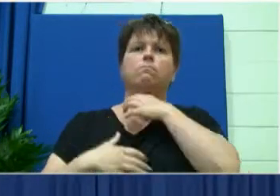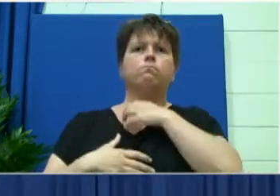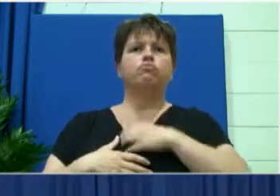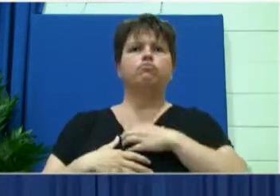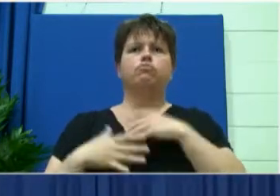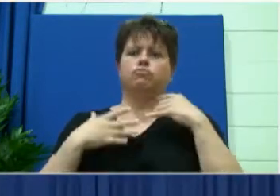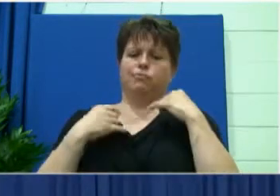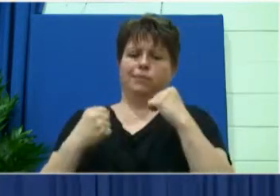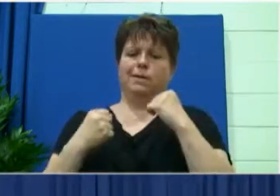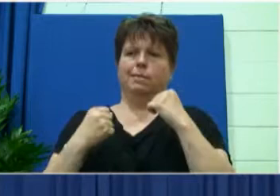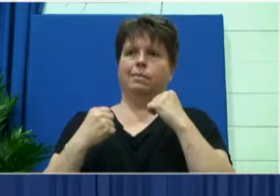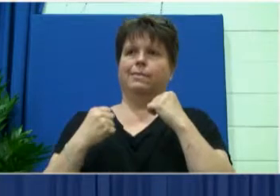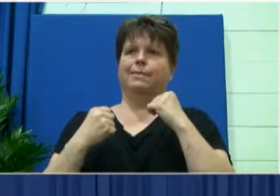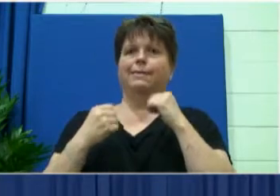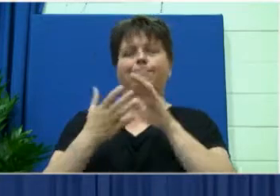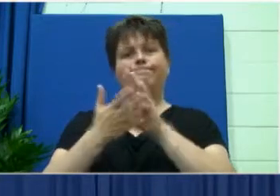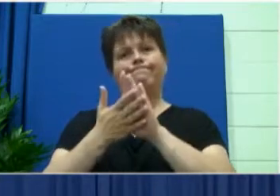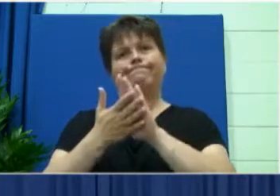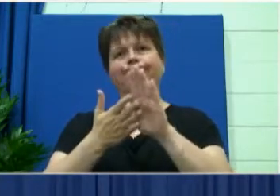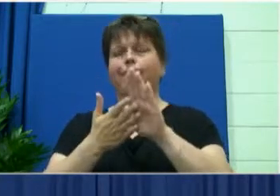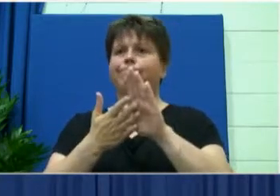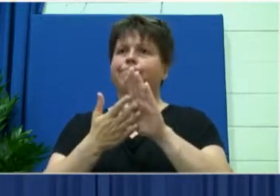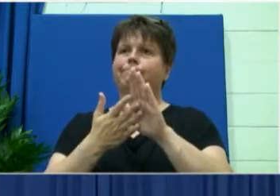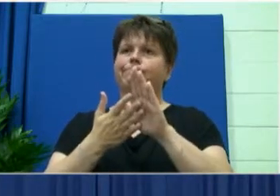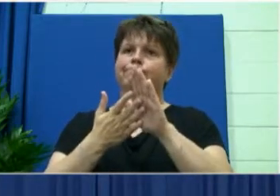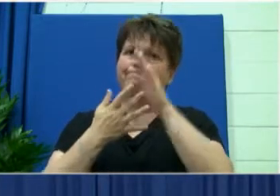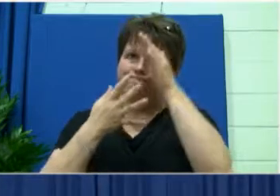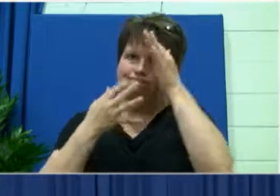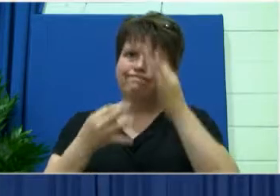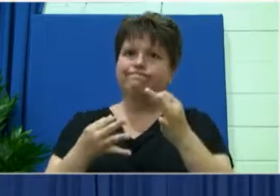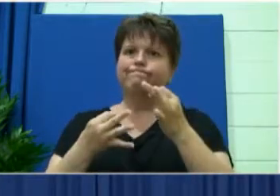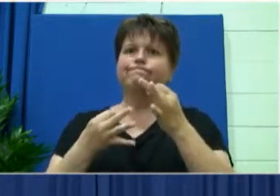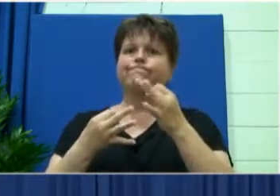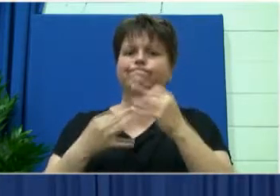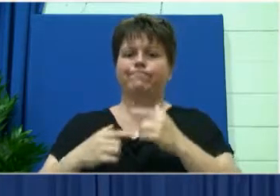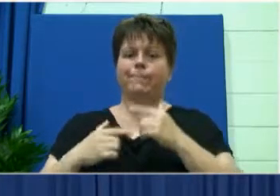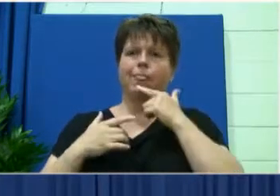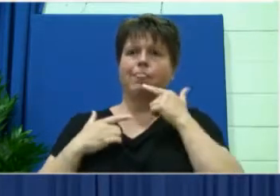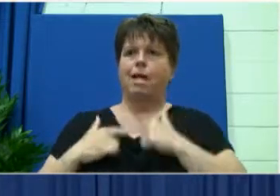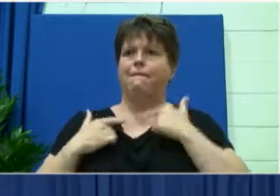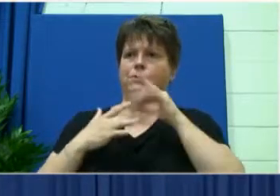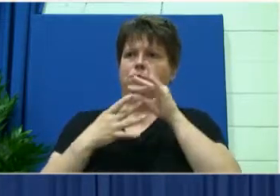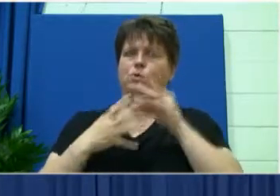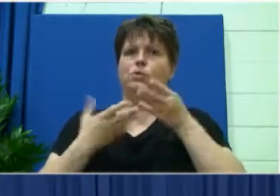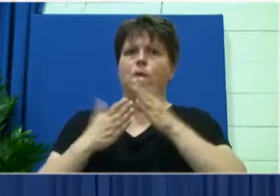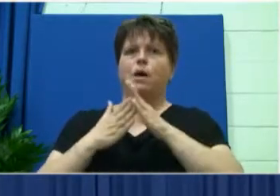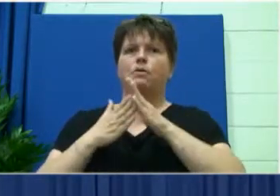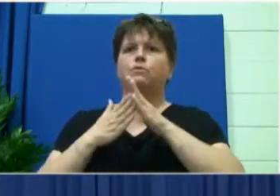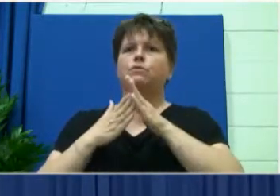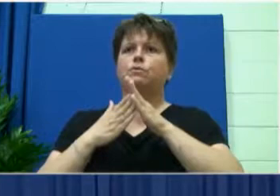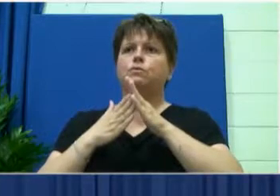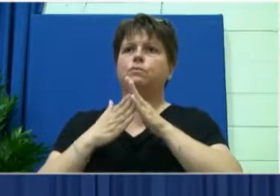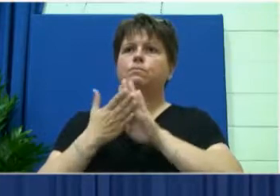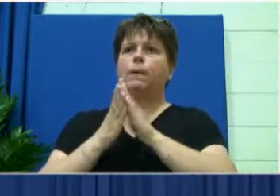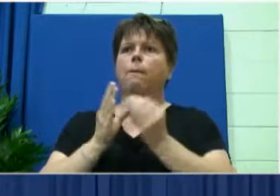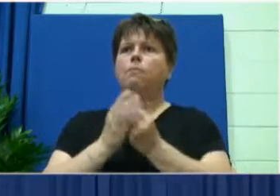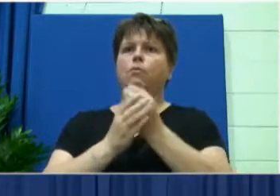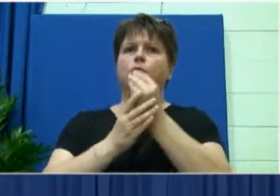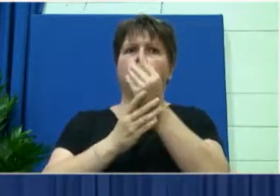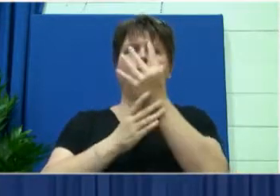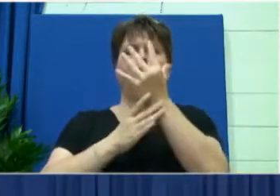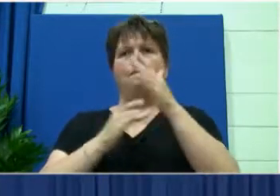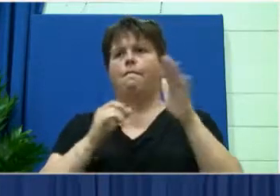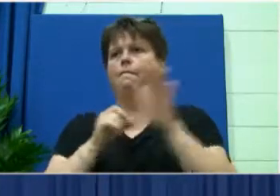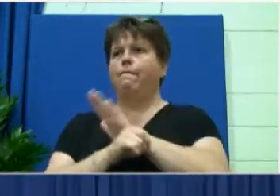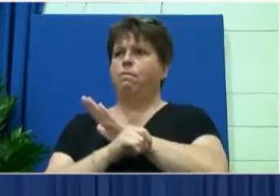the strength and grace to make the choices for life that will allow you to spread your wings and reach your full